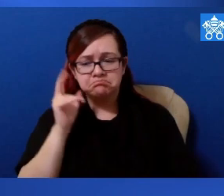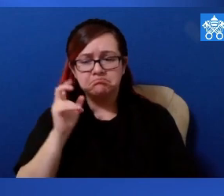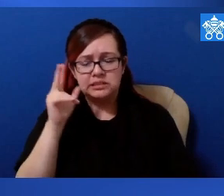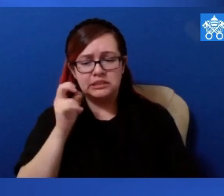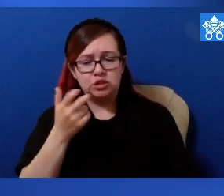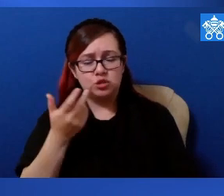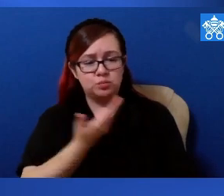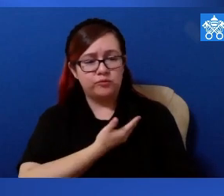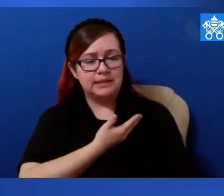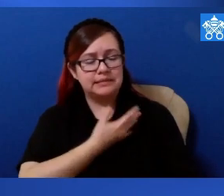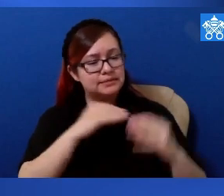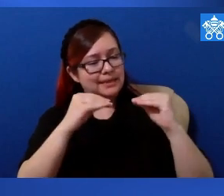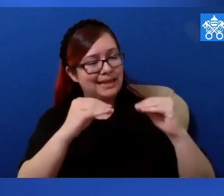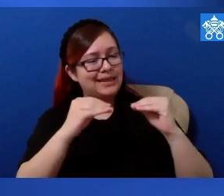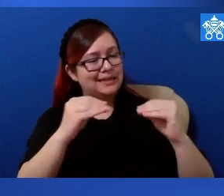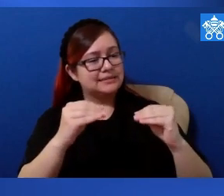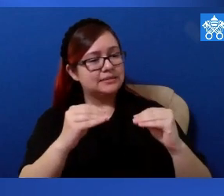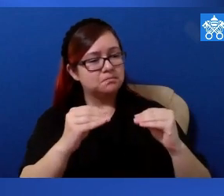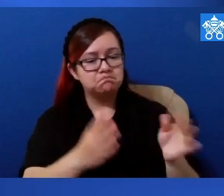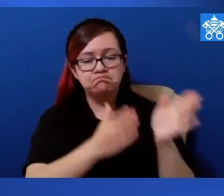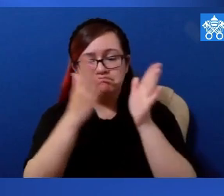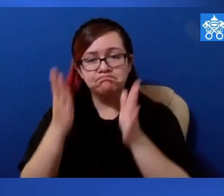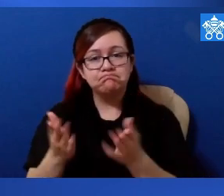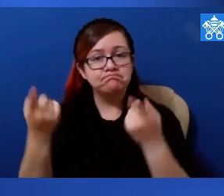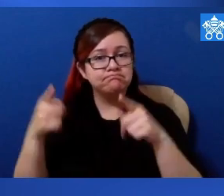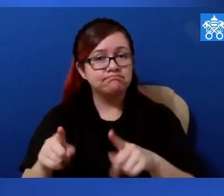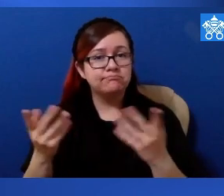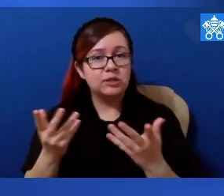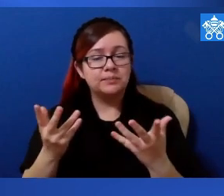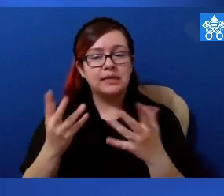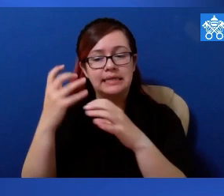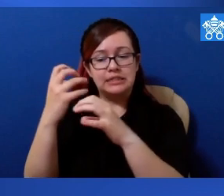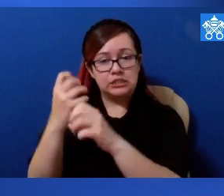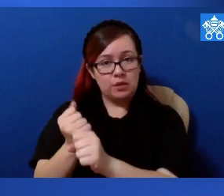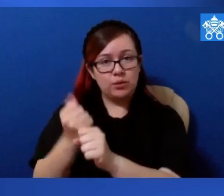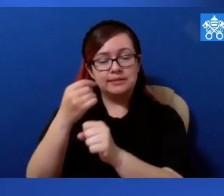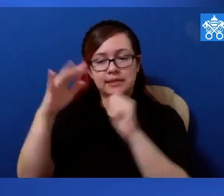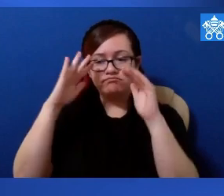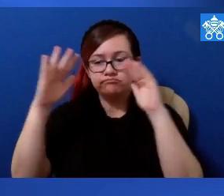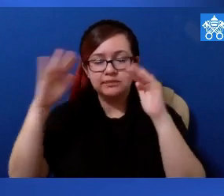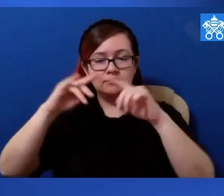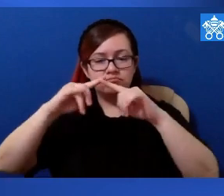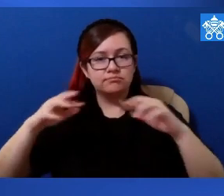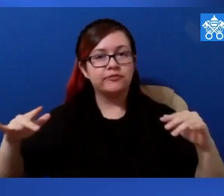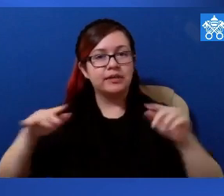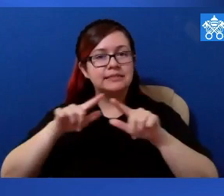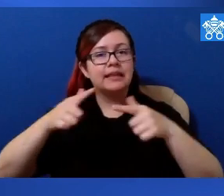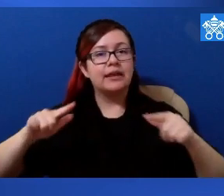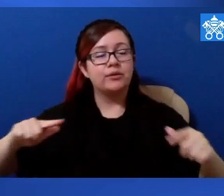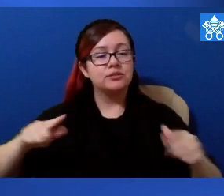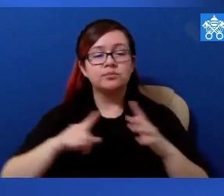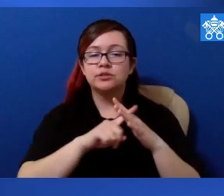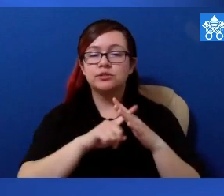And now, having listened to the Holy Father's catechesis, we will now hear the summaries and the greetings in the